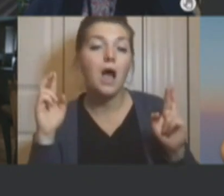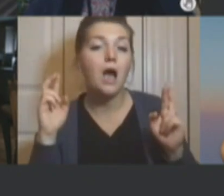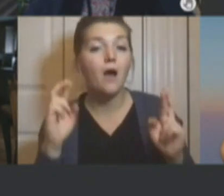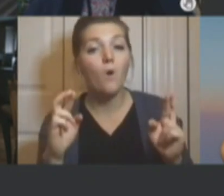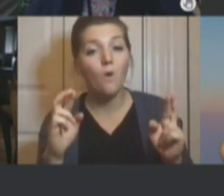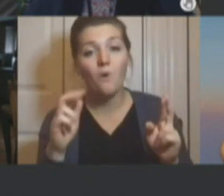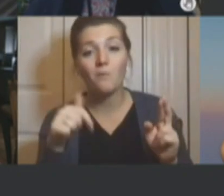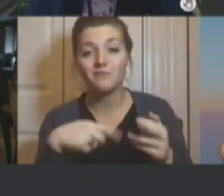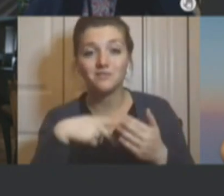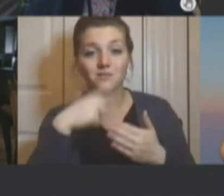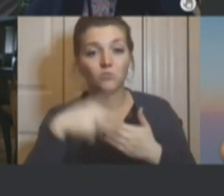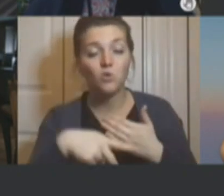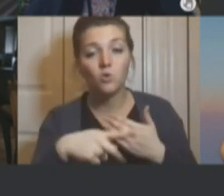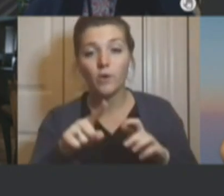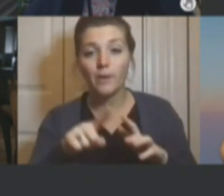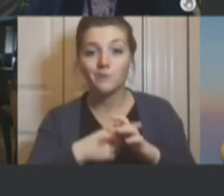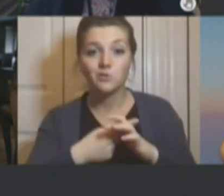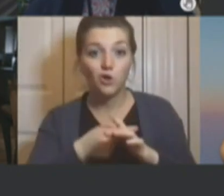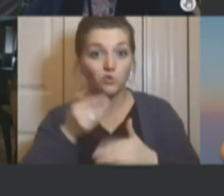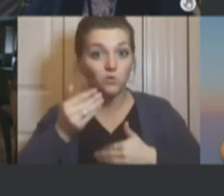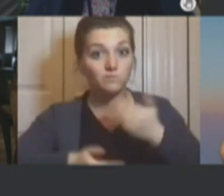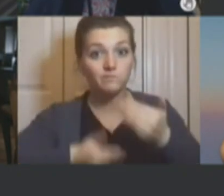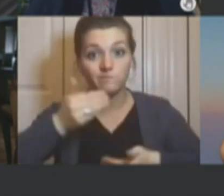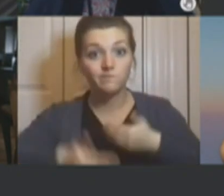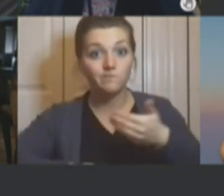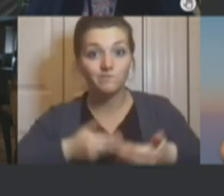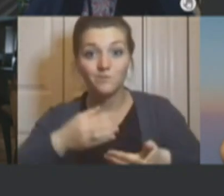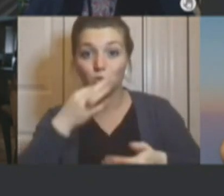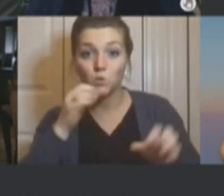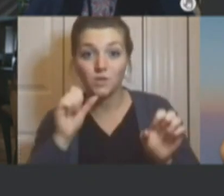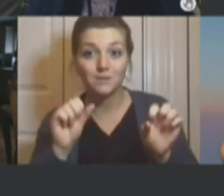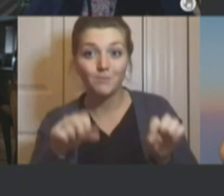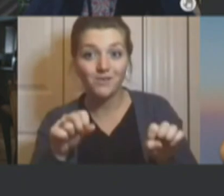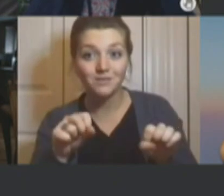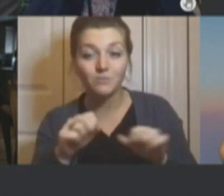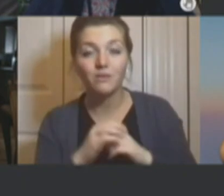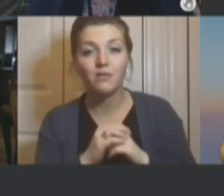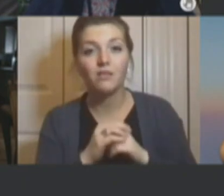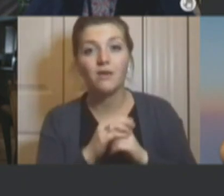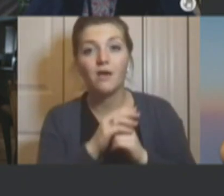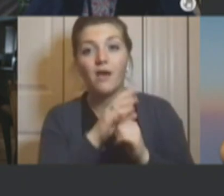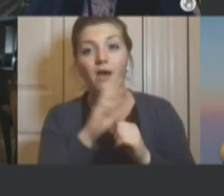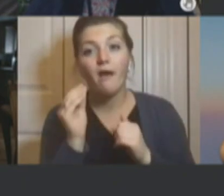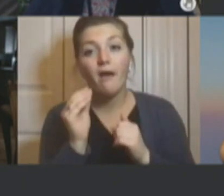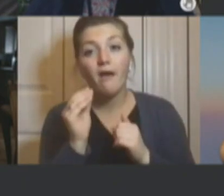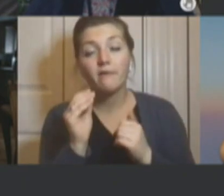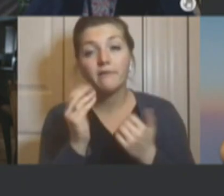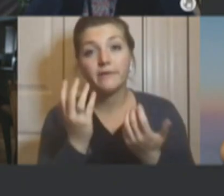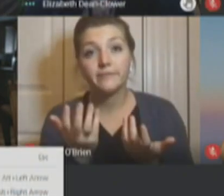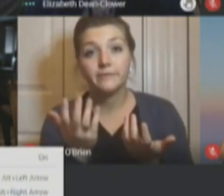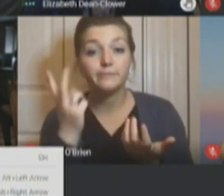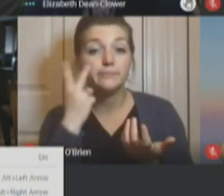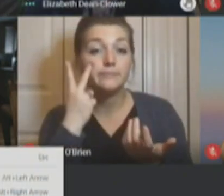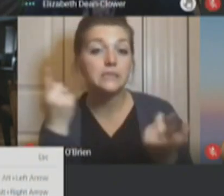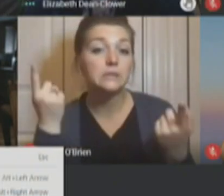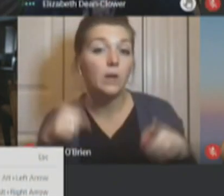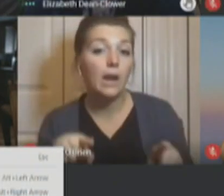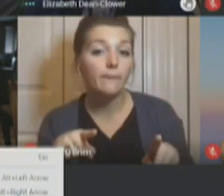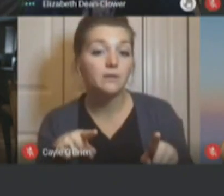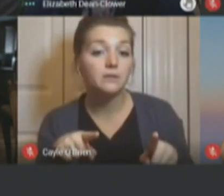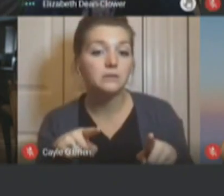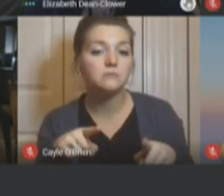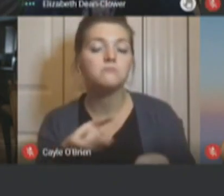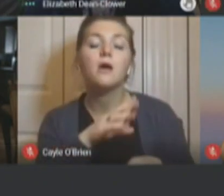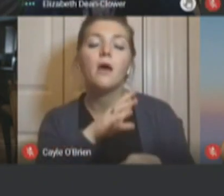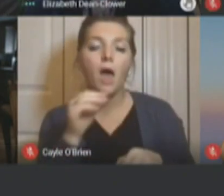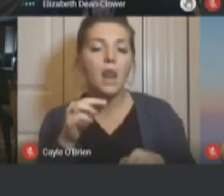gets online as soon as it can, and we'll see what happens. I do